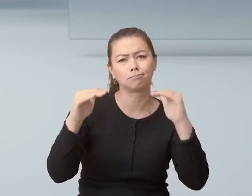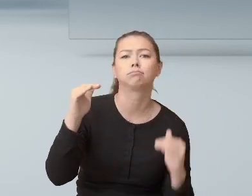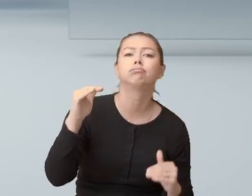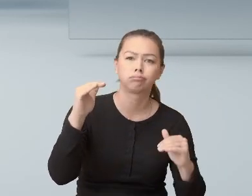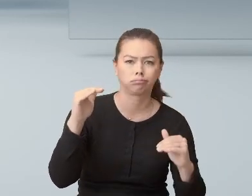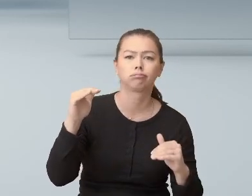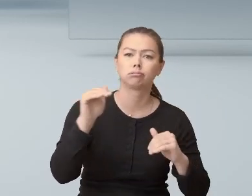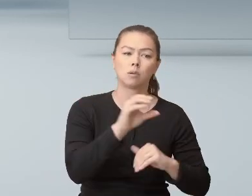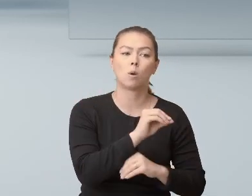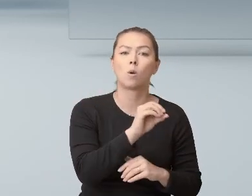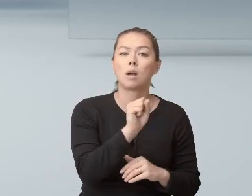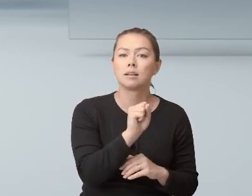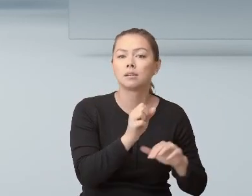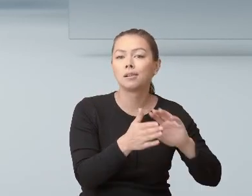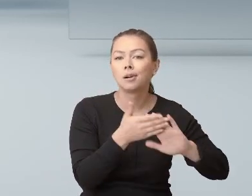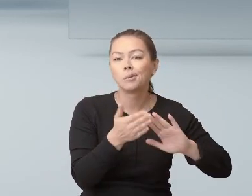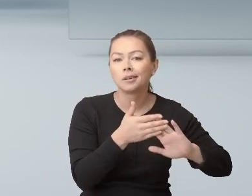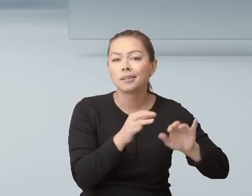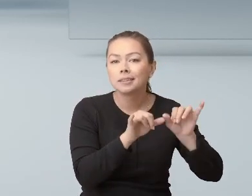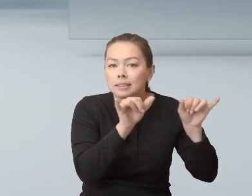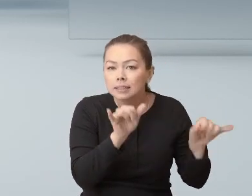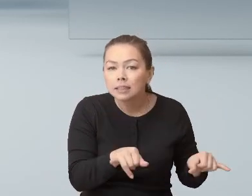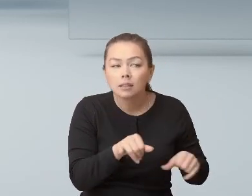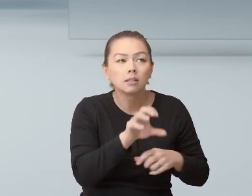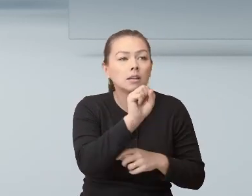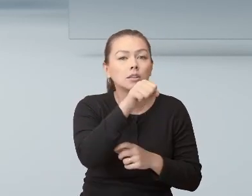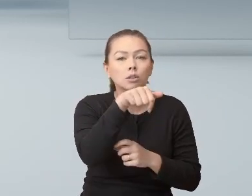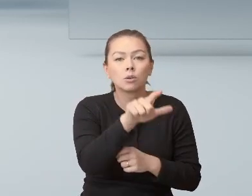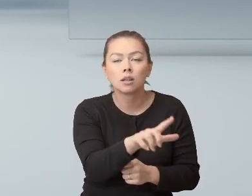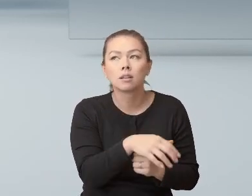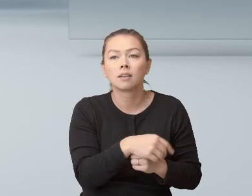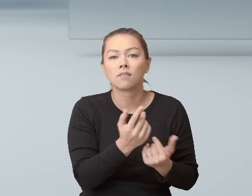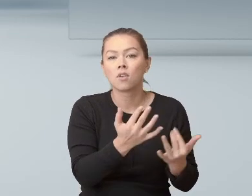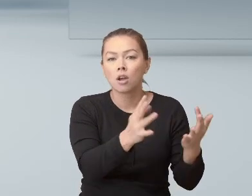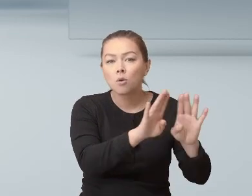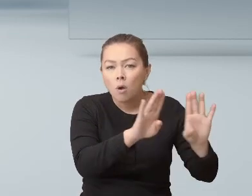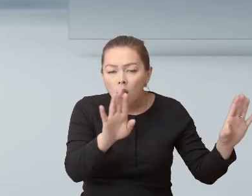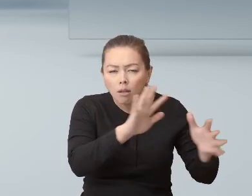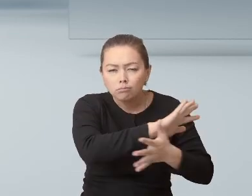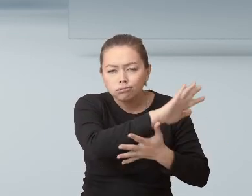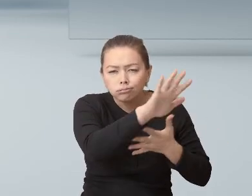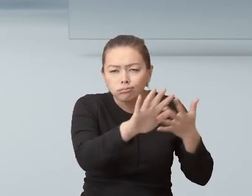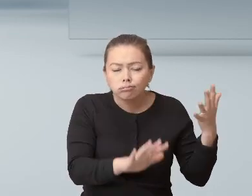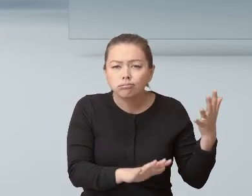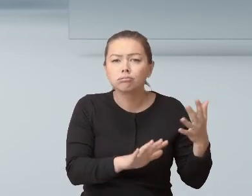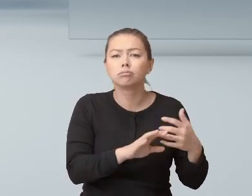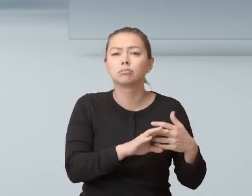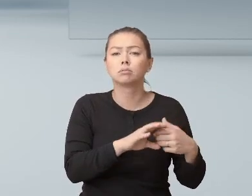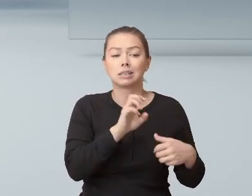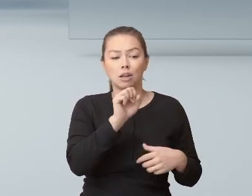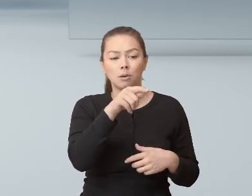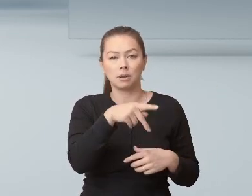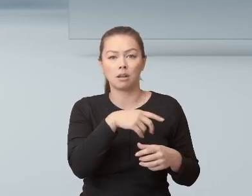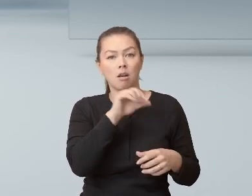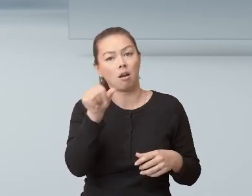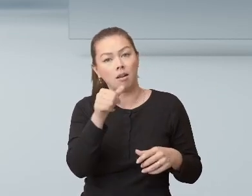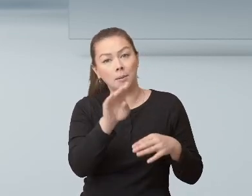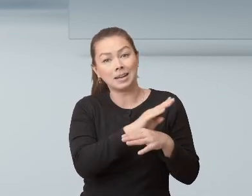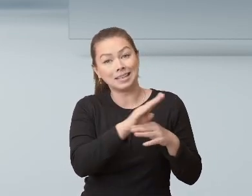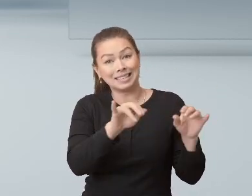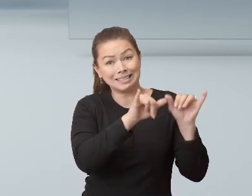Server or firewalls, networking, but also within the ERP or the other business systems as well. Microsoft spends billions of